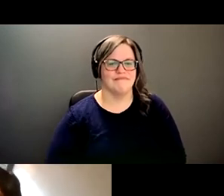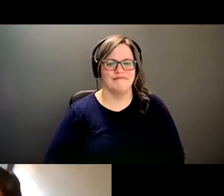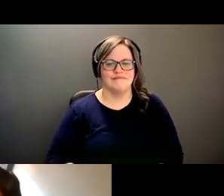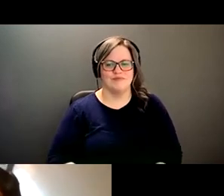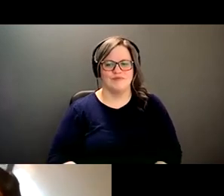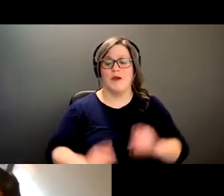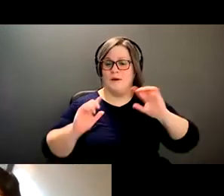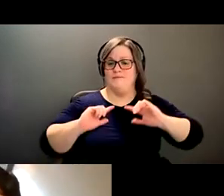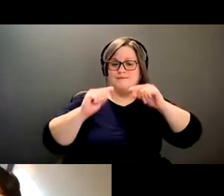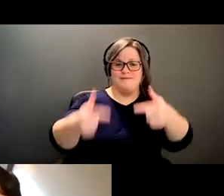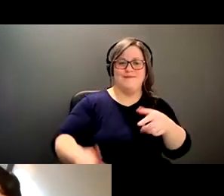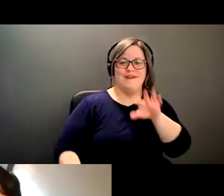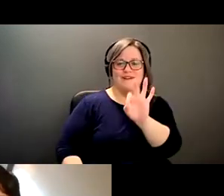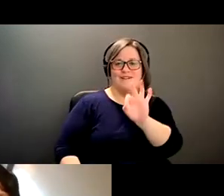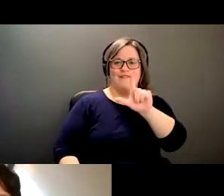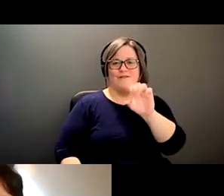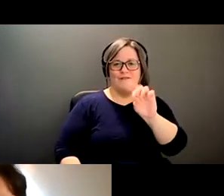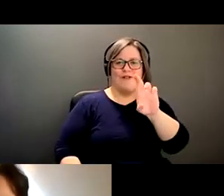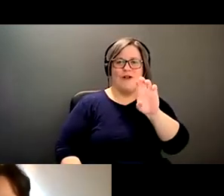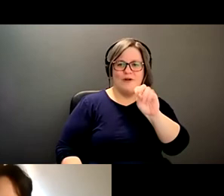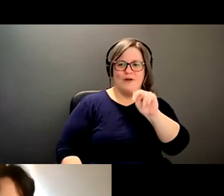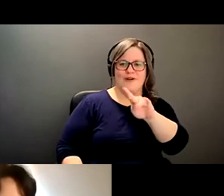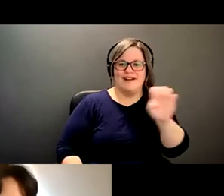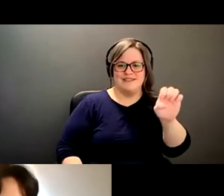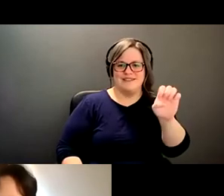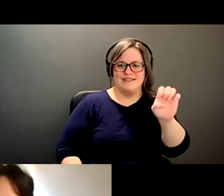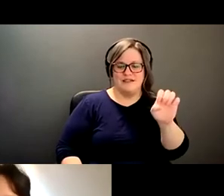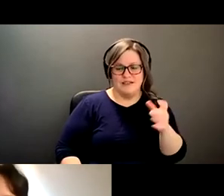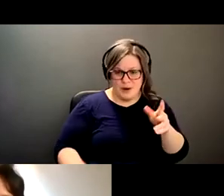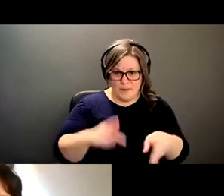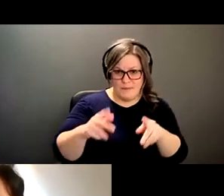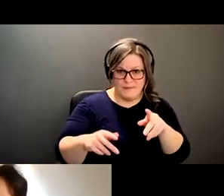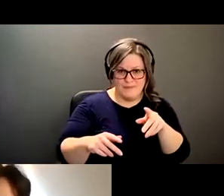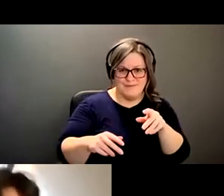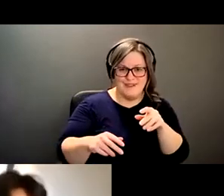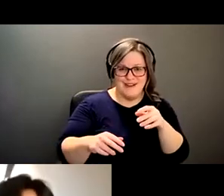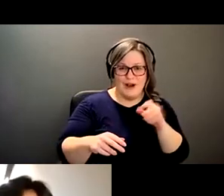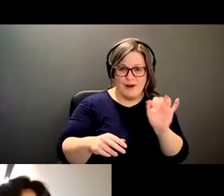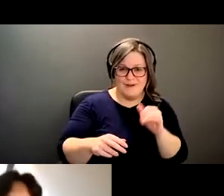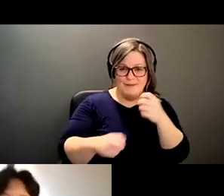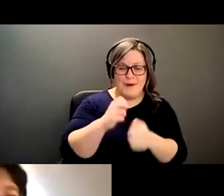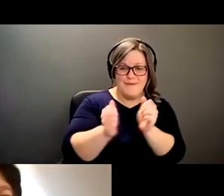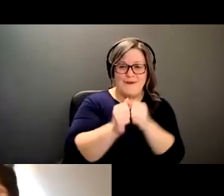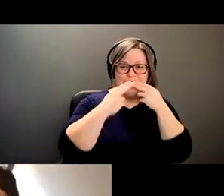And then I pass it on to Florence. And then I guess also the mute thing. Yes, yes. Thank you.